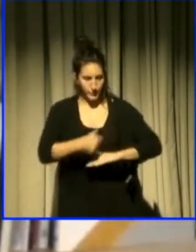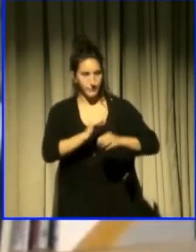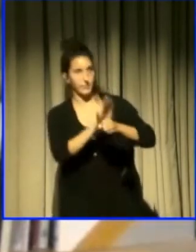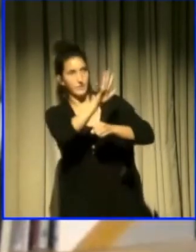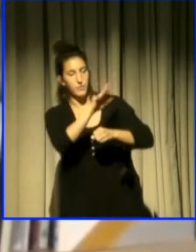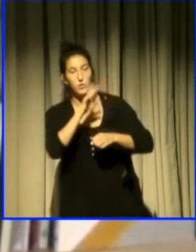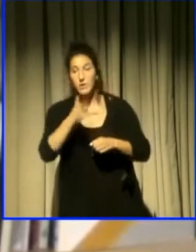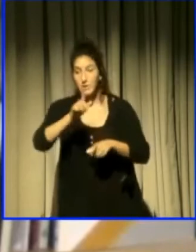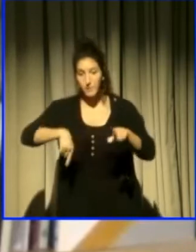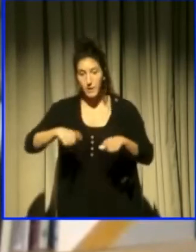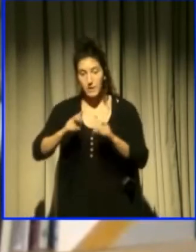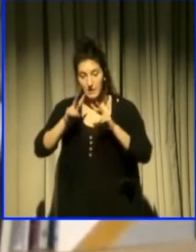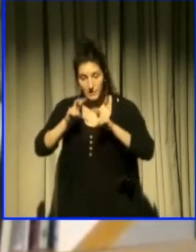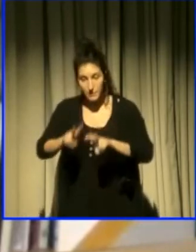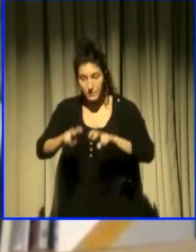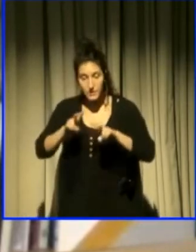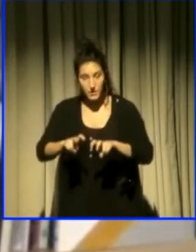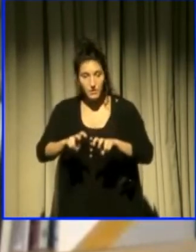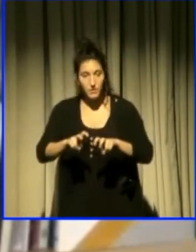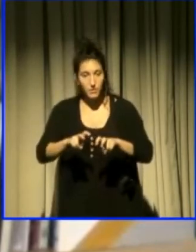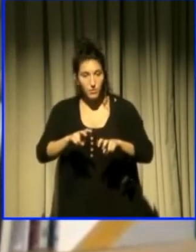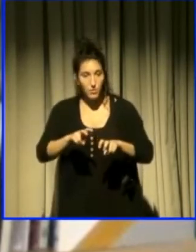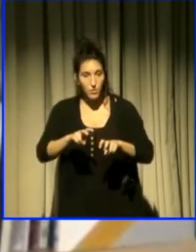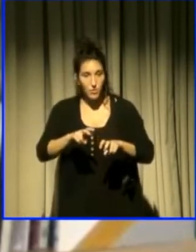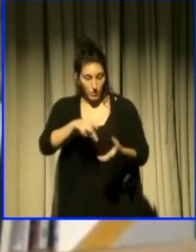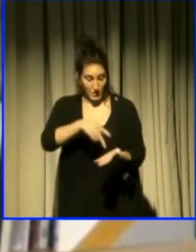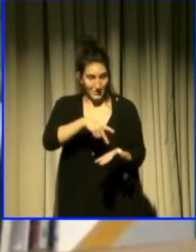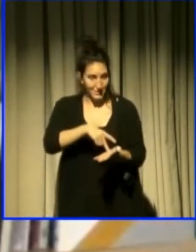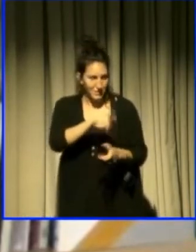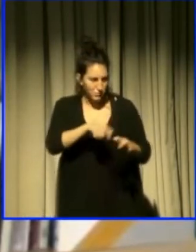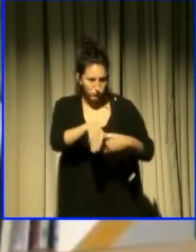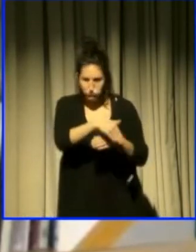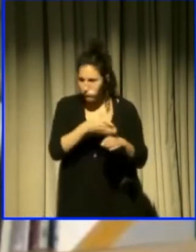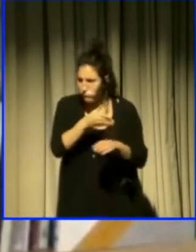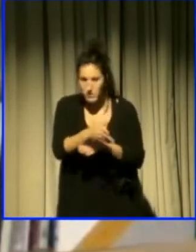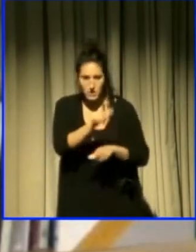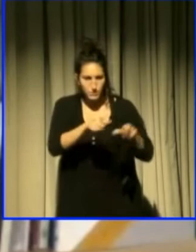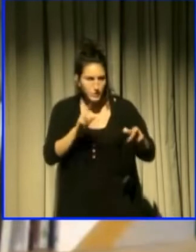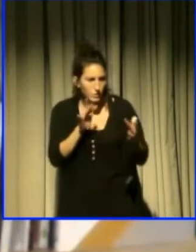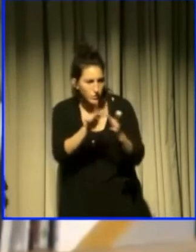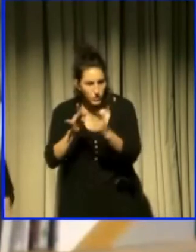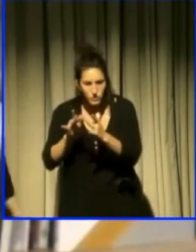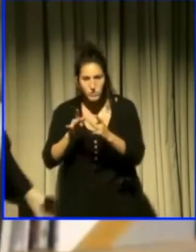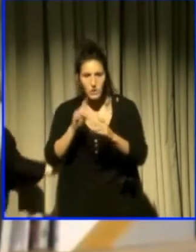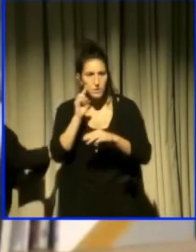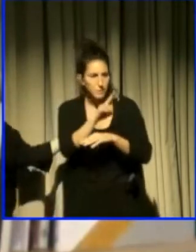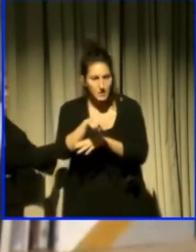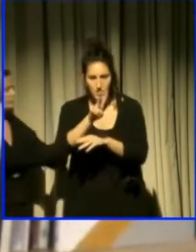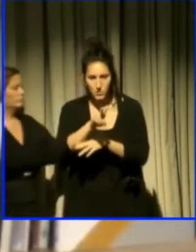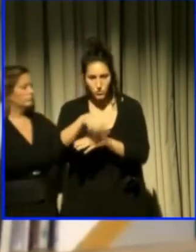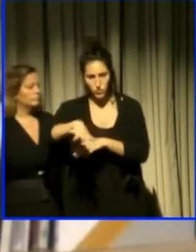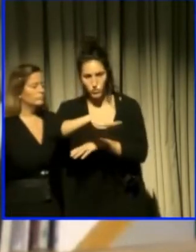these people by visiting upcoming areas in your neighborhood, visiting new locations, going to trade shows and